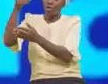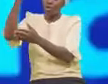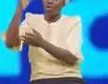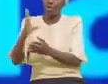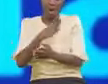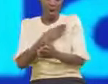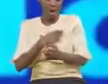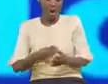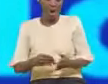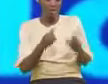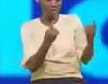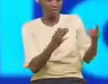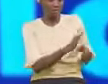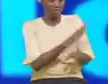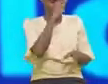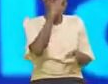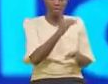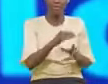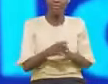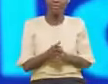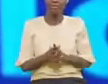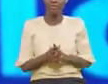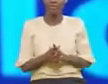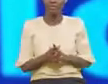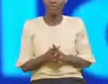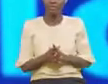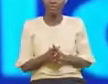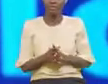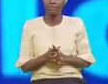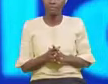Ele ba avulela ne no Mawu kɔkɔ kple nu vɔ la dome.